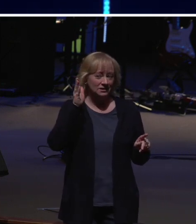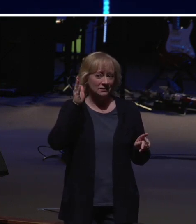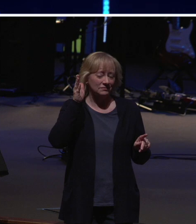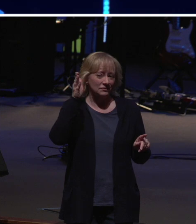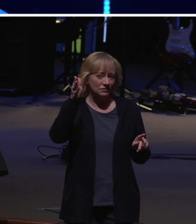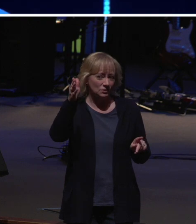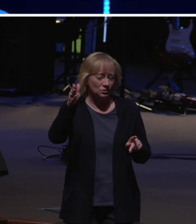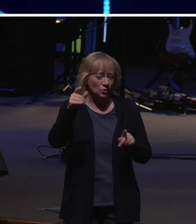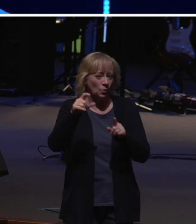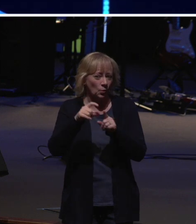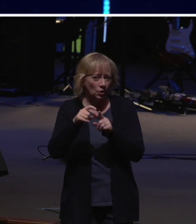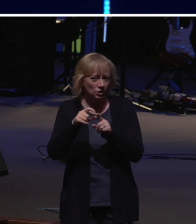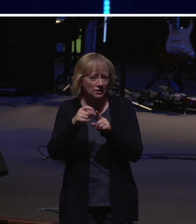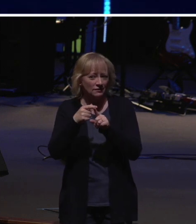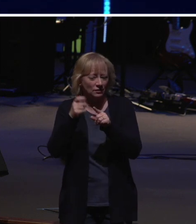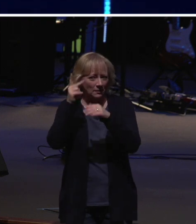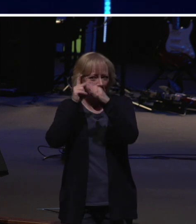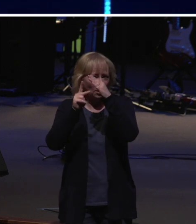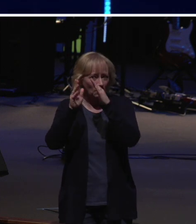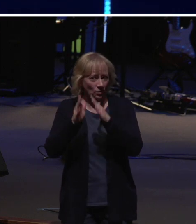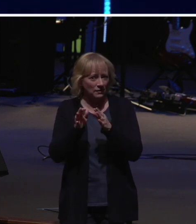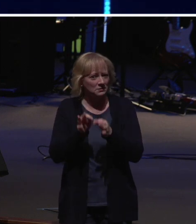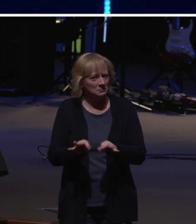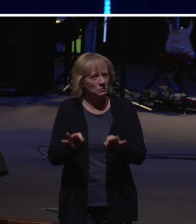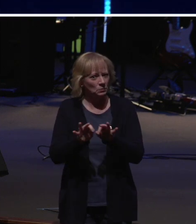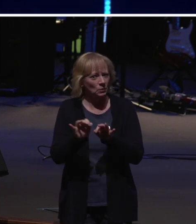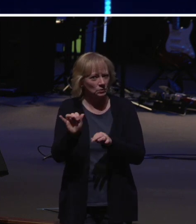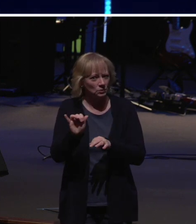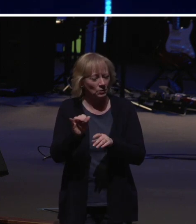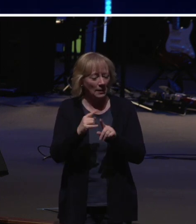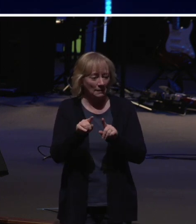binding, but these 10 words,